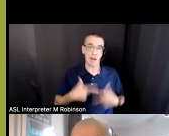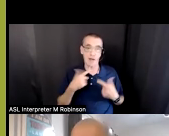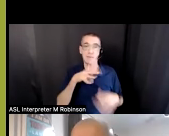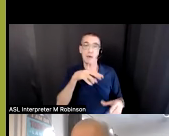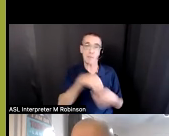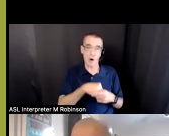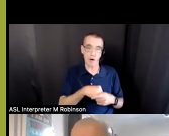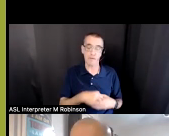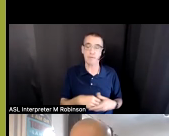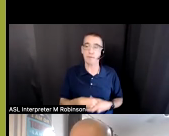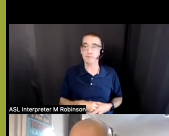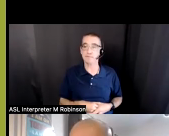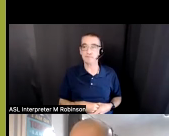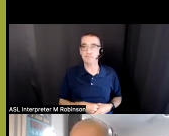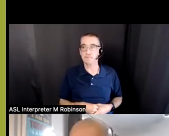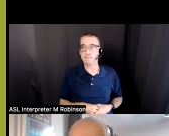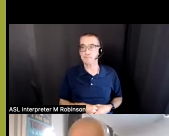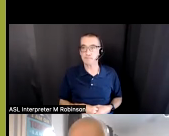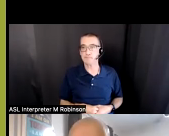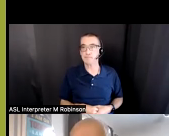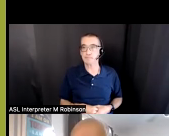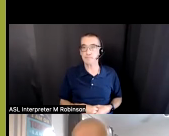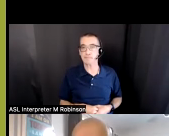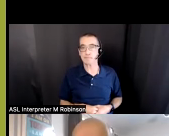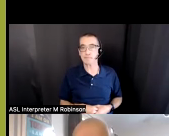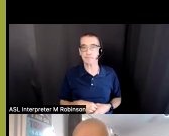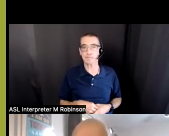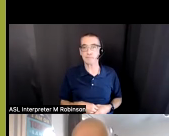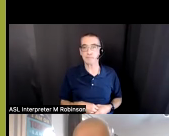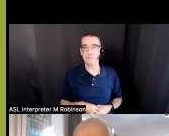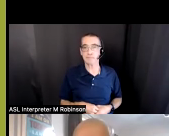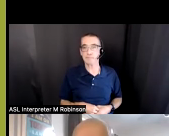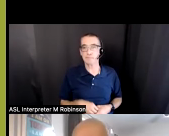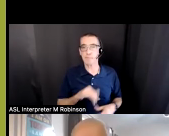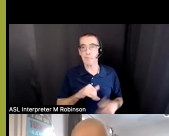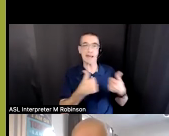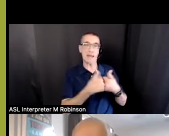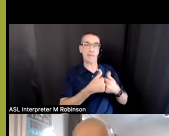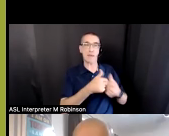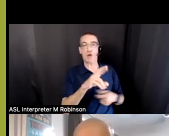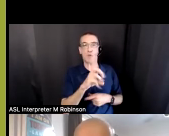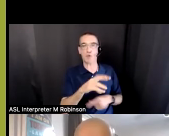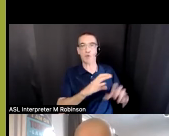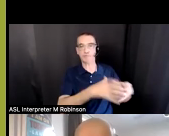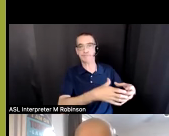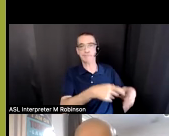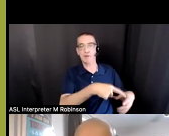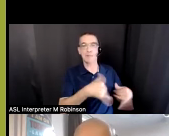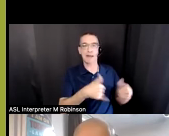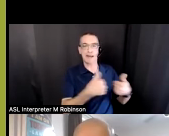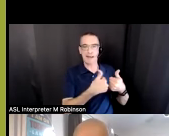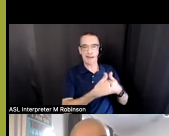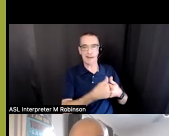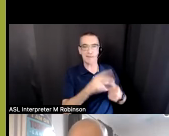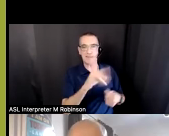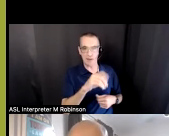of I don't know, like these little gaming crews, right? They play these video games together,